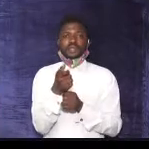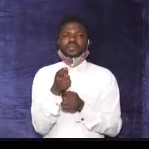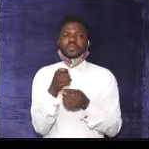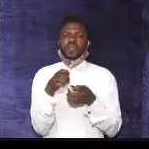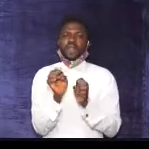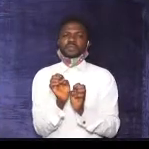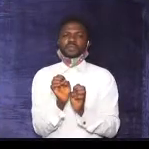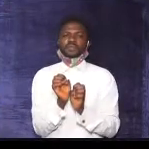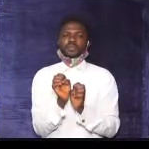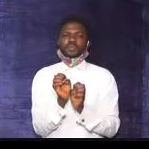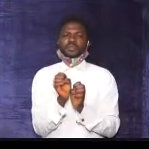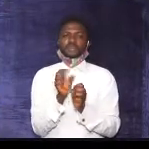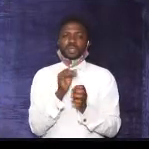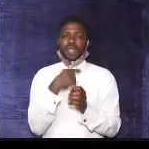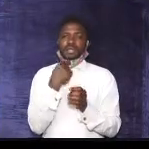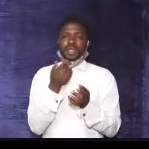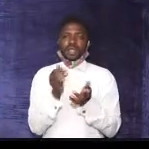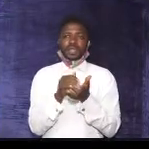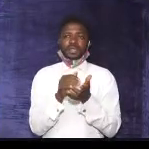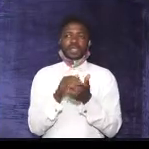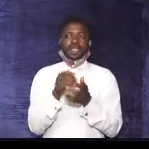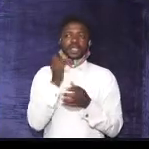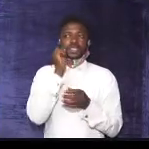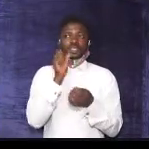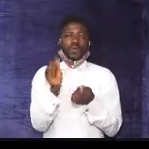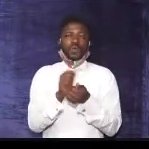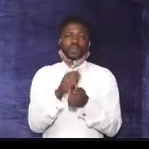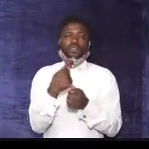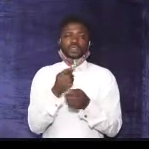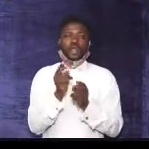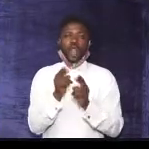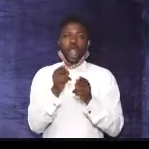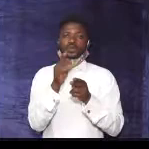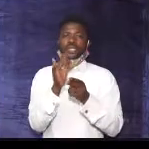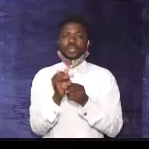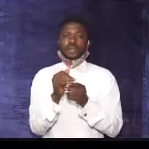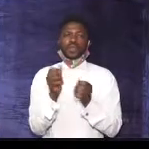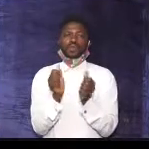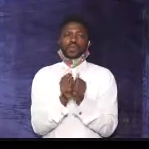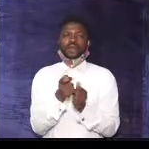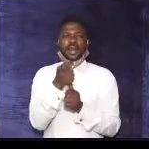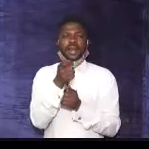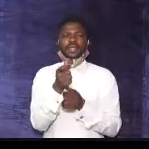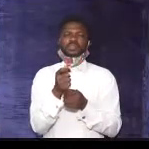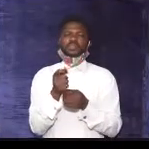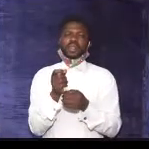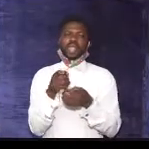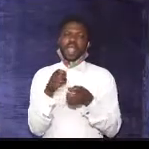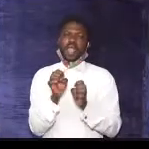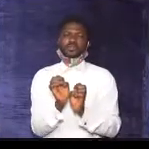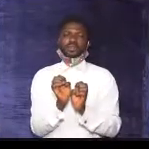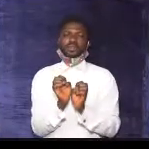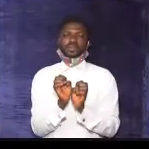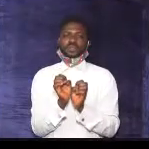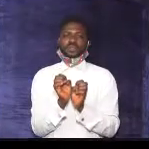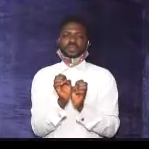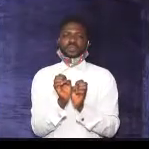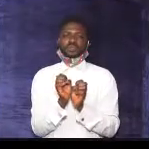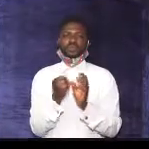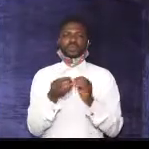with little effort. I take that again. She washed the clothes hurriedly with